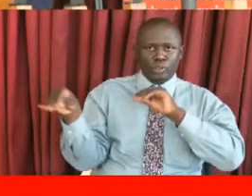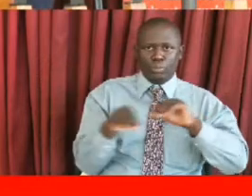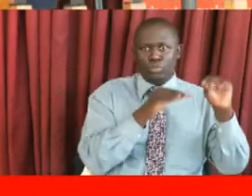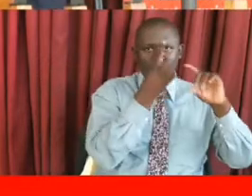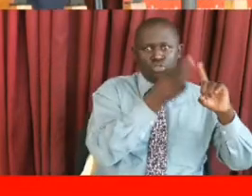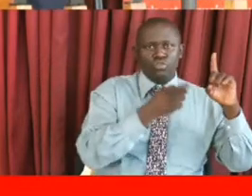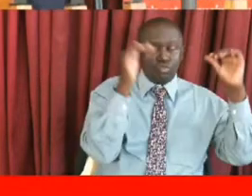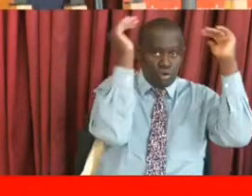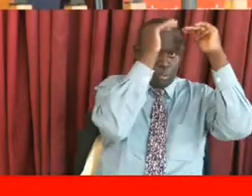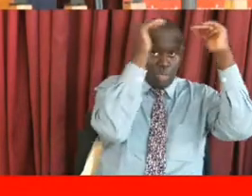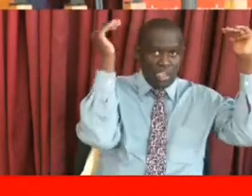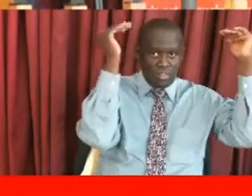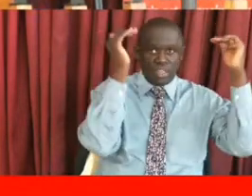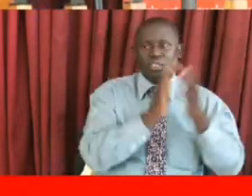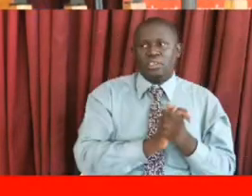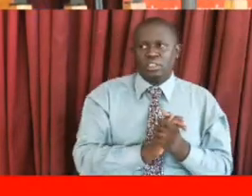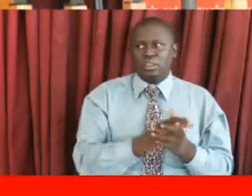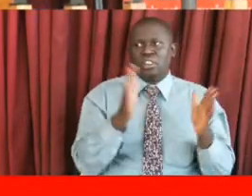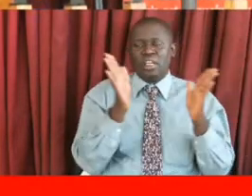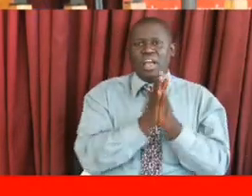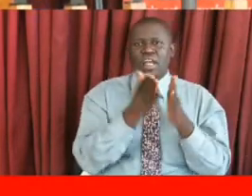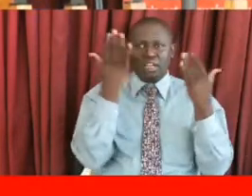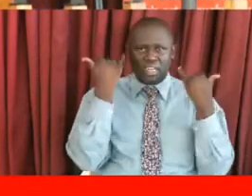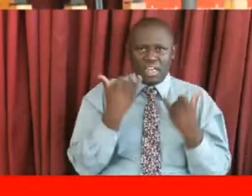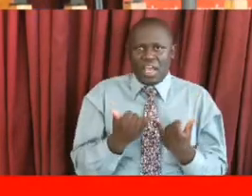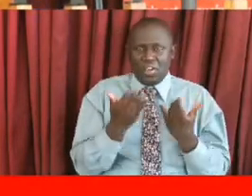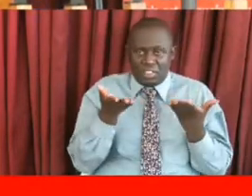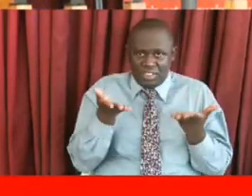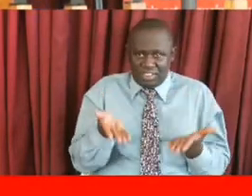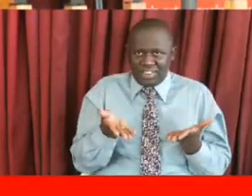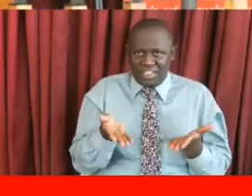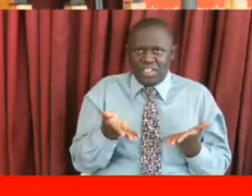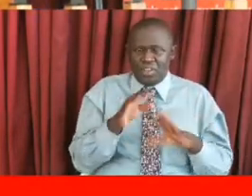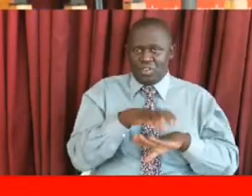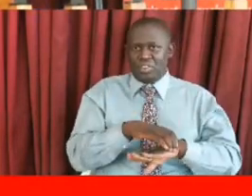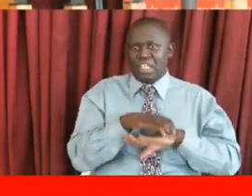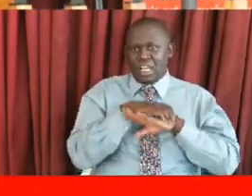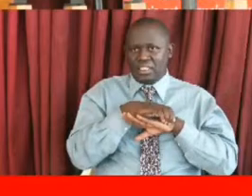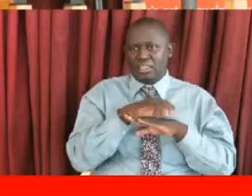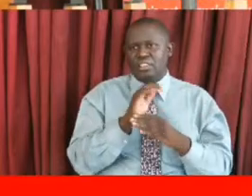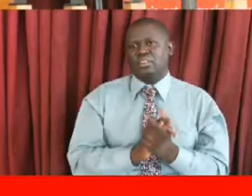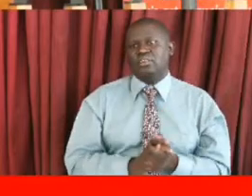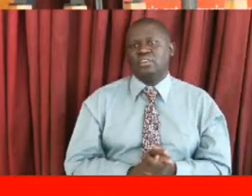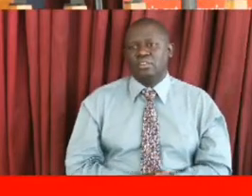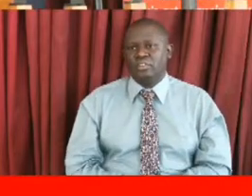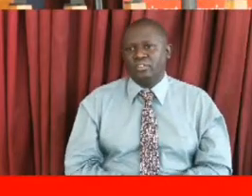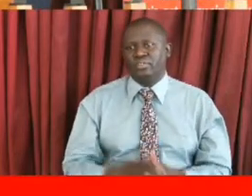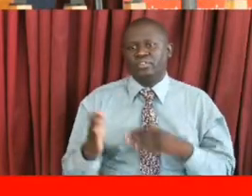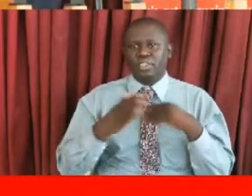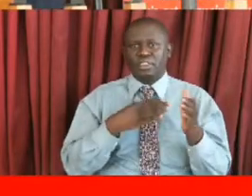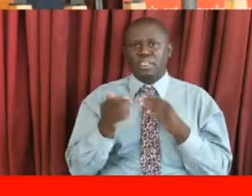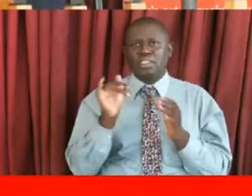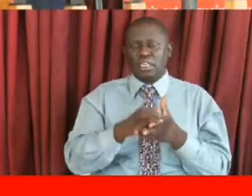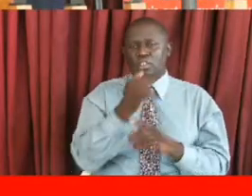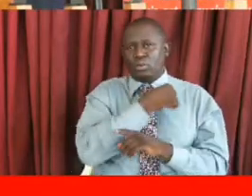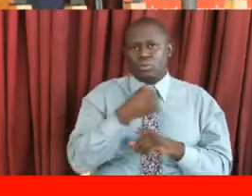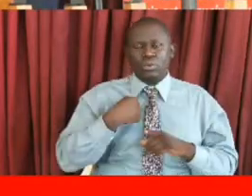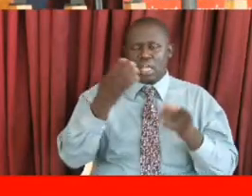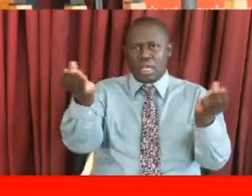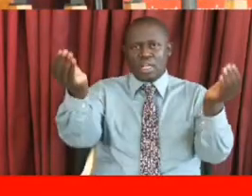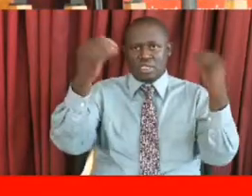from heaven and now he in the Earth the signs we are